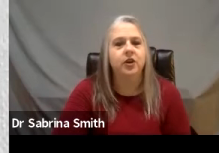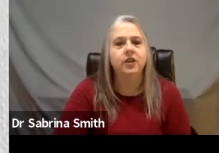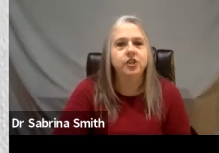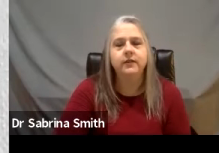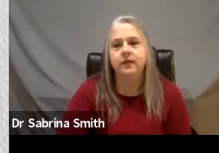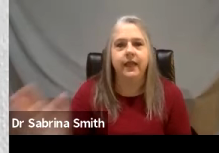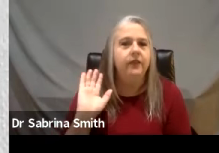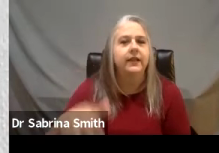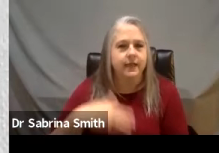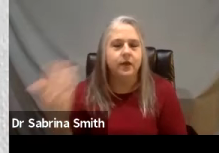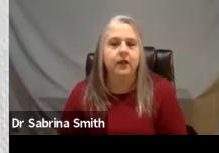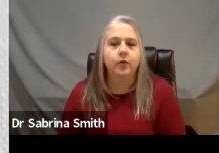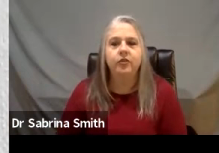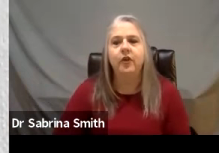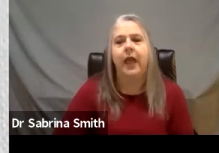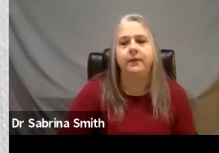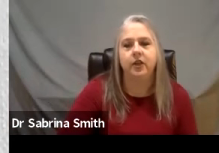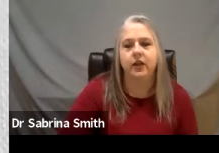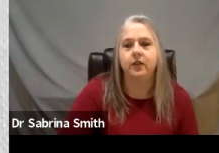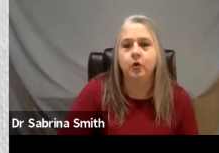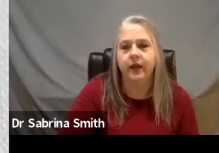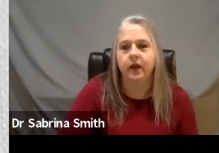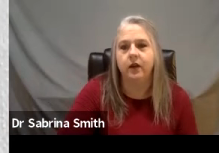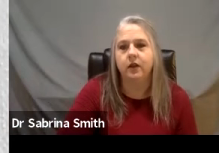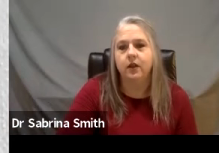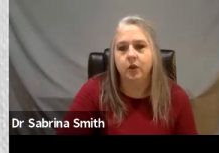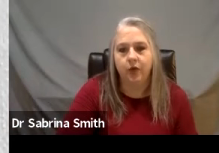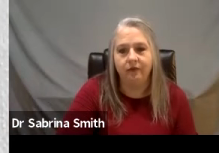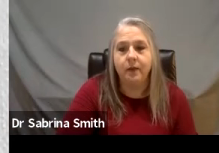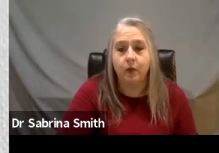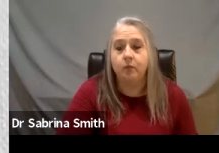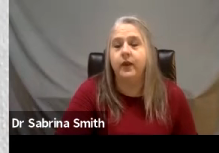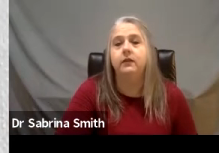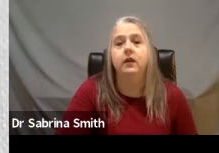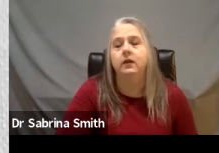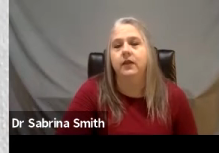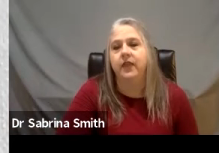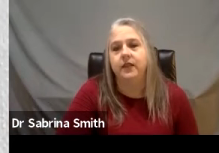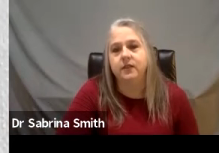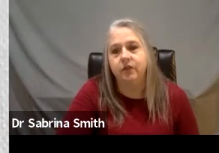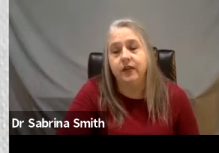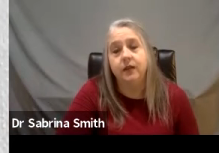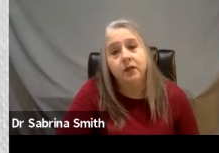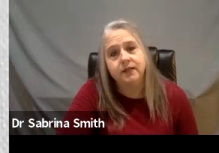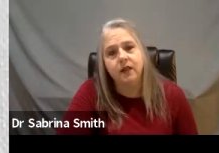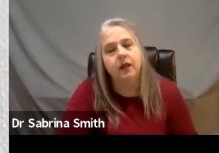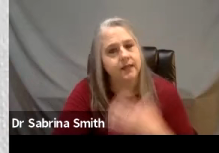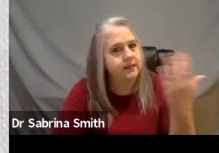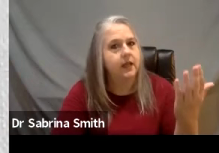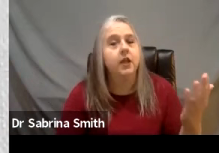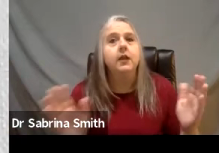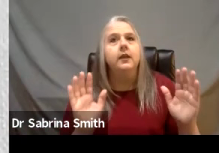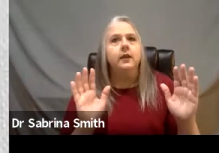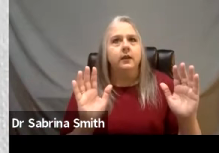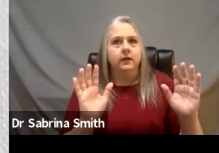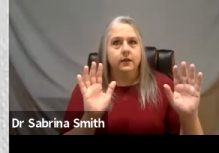message production. Again, like I said, I'm kind of going through the vocabulary a little quicker. You will have the PowerPoint at the end if you need it. Plus, as I